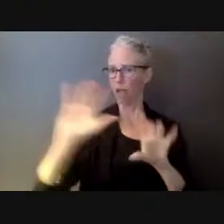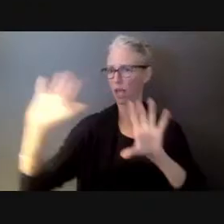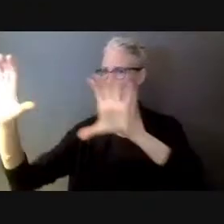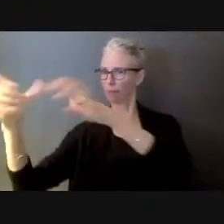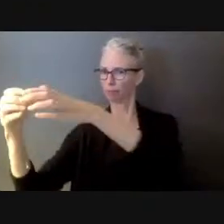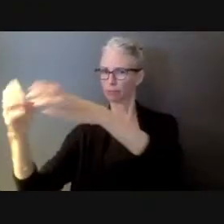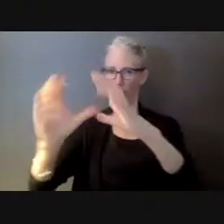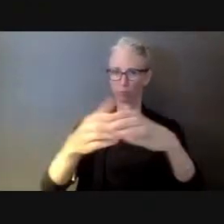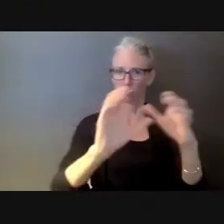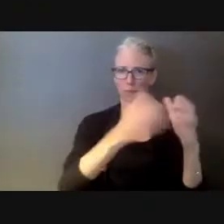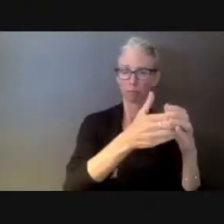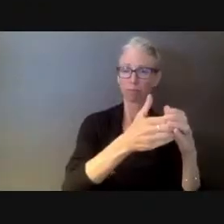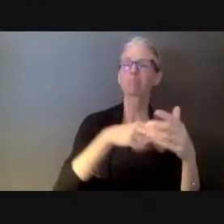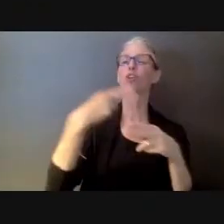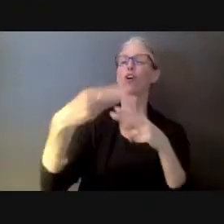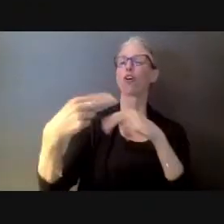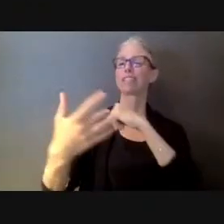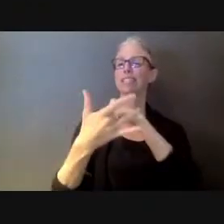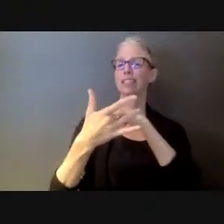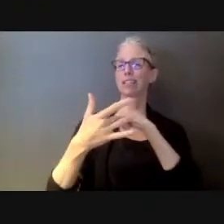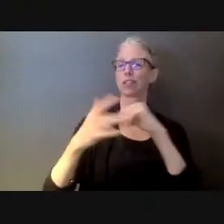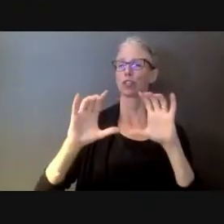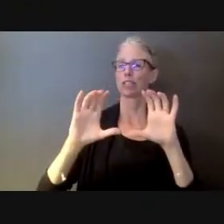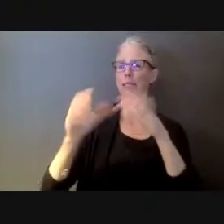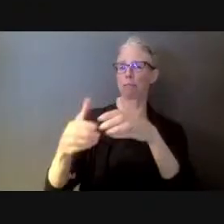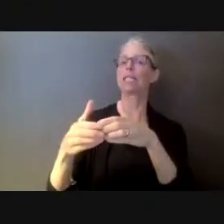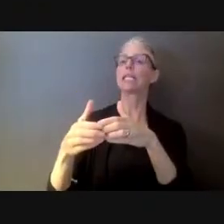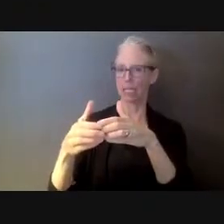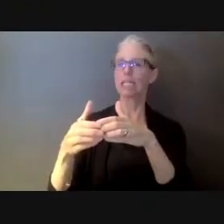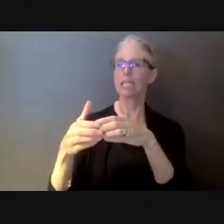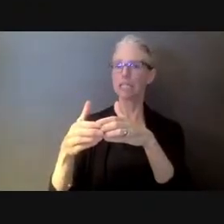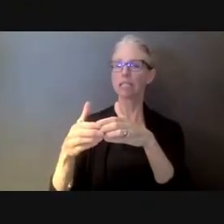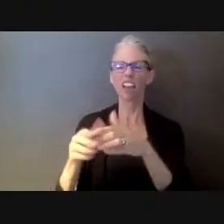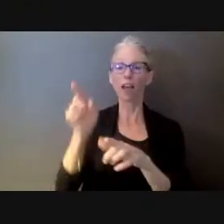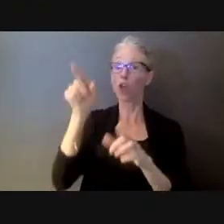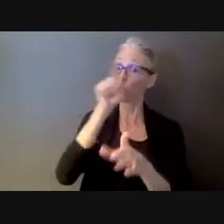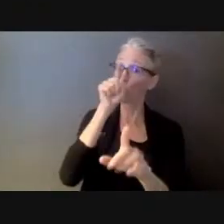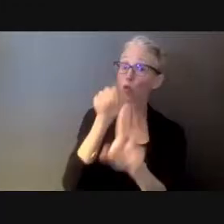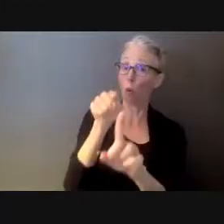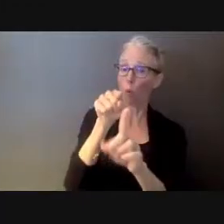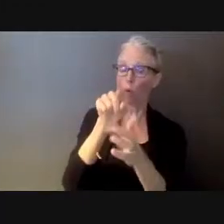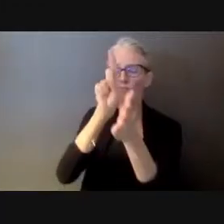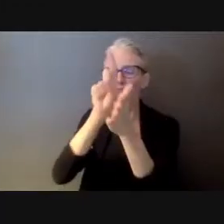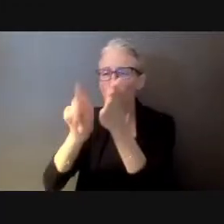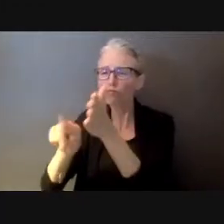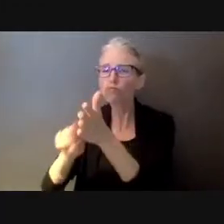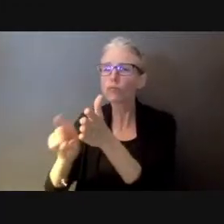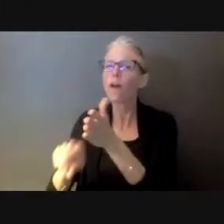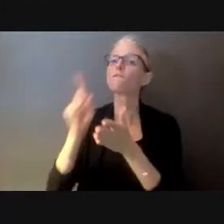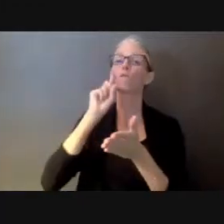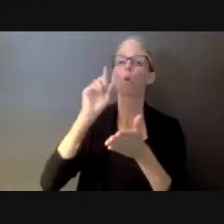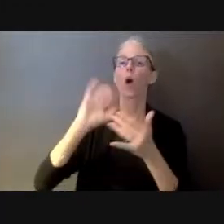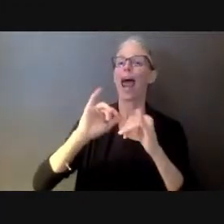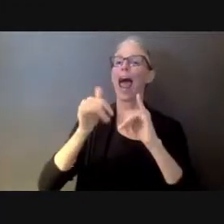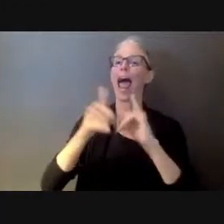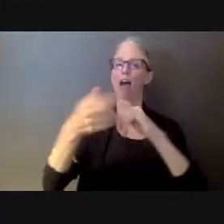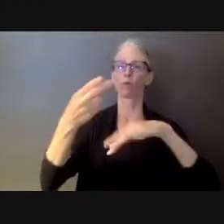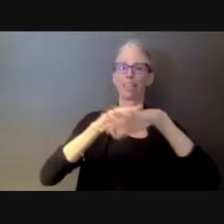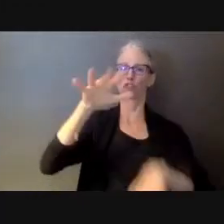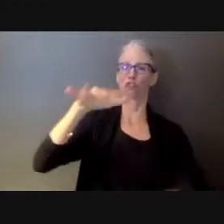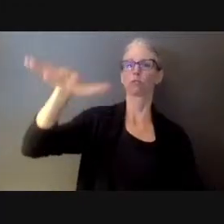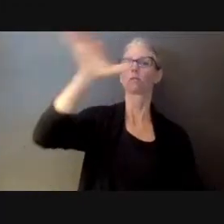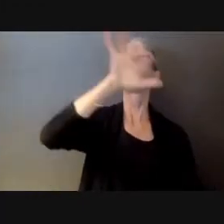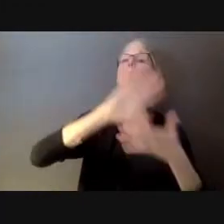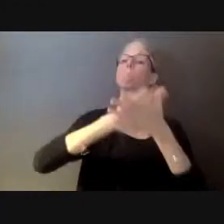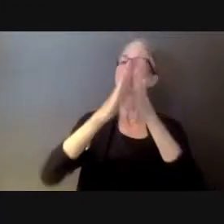new standards to make spaces more accessible. One of these technical committees was focused on the accessibility of